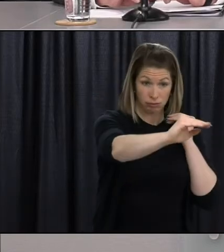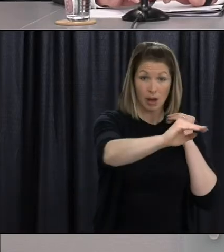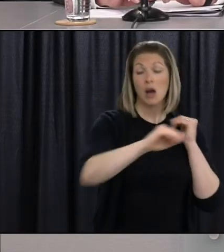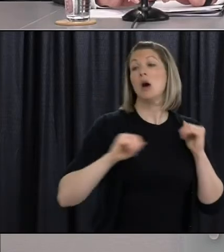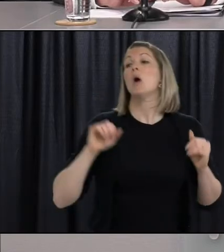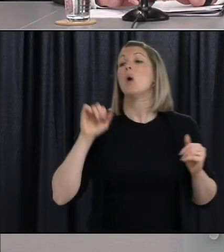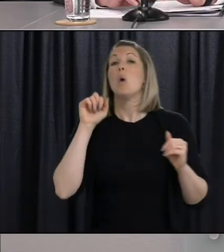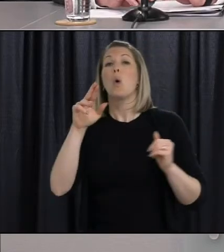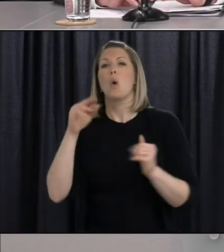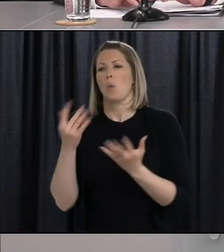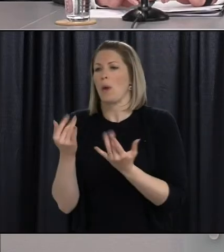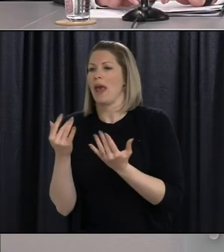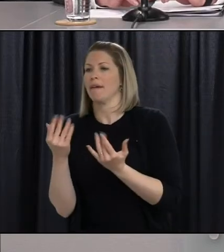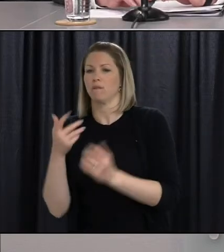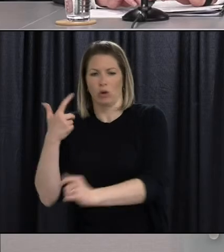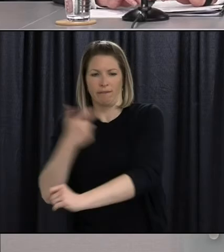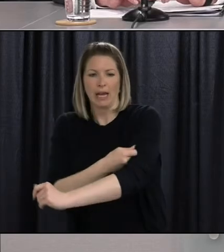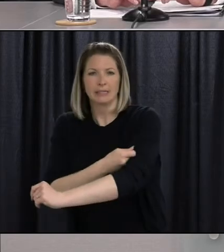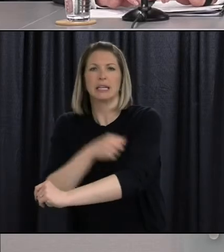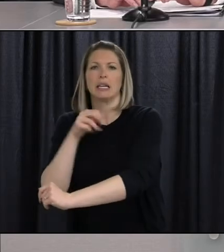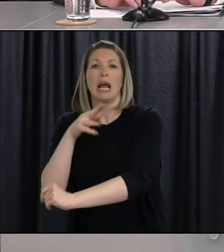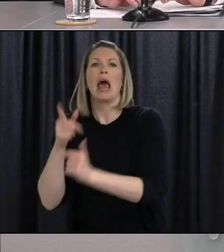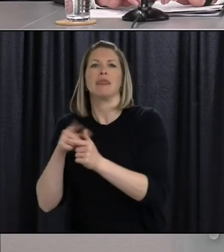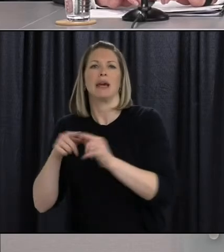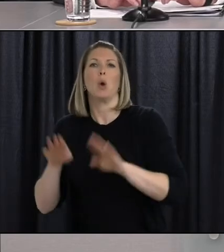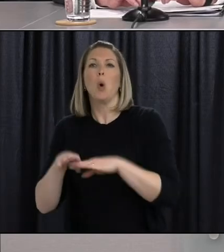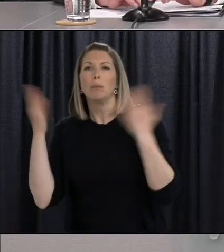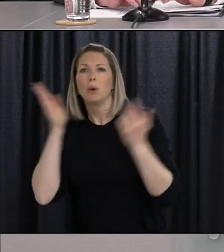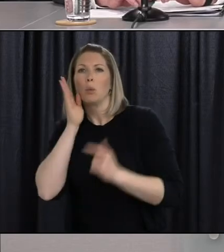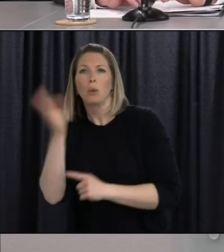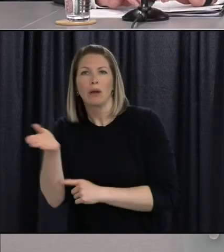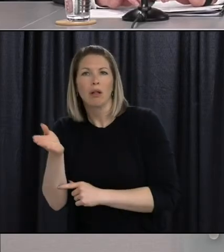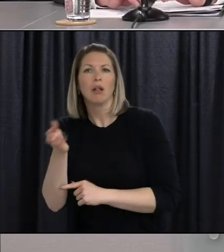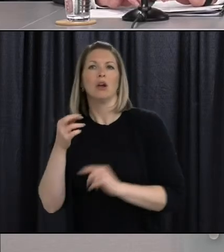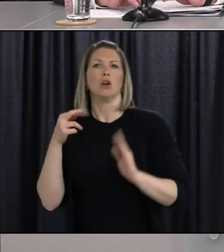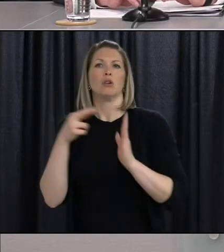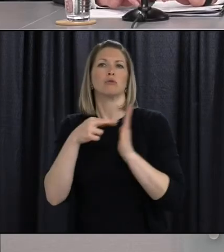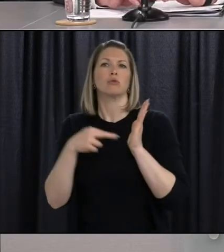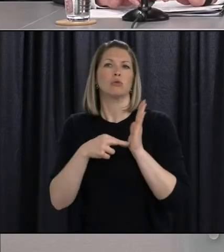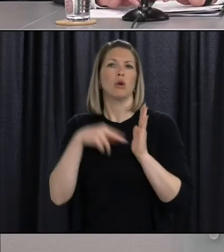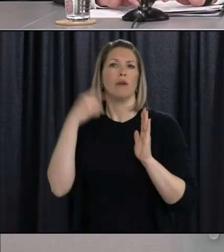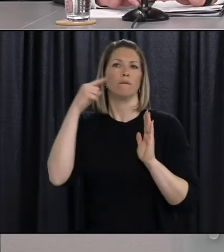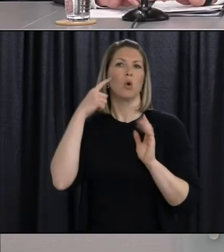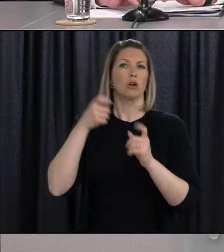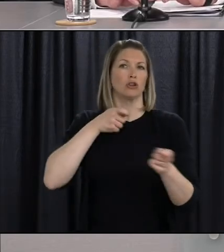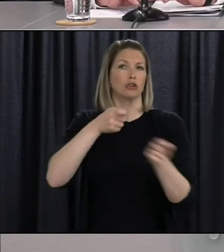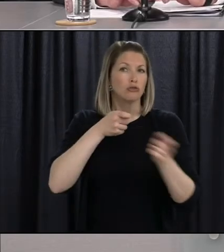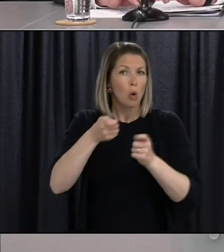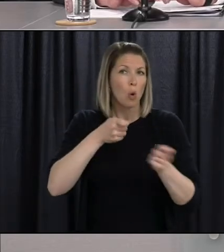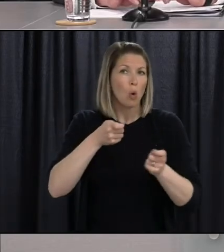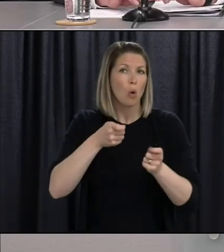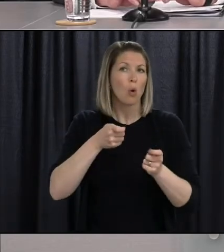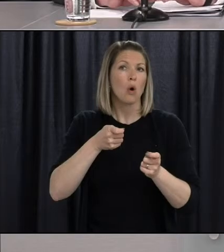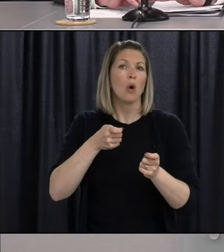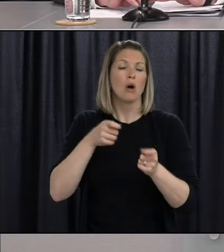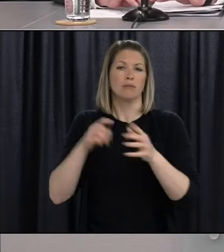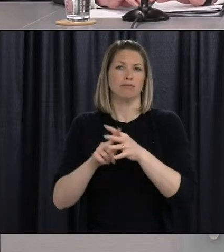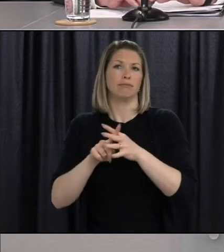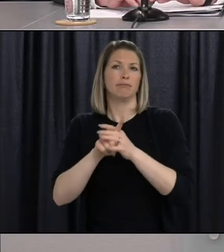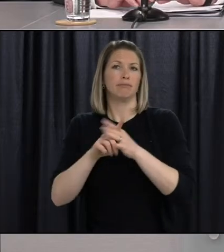matter how long that takes or no matter how deleterious the socioeconomic and health effects? I'm wondering for your response to